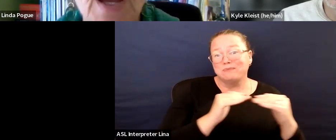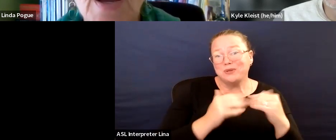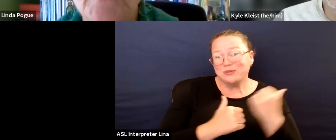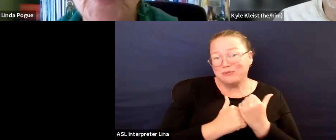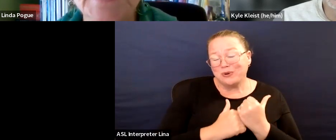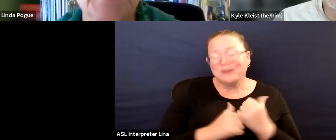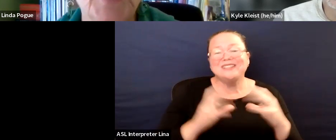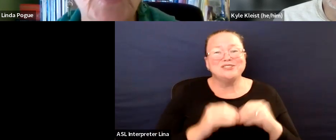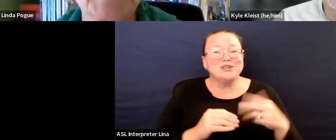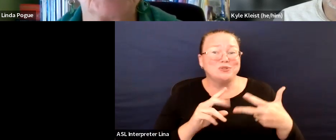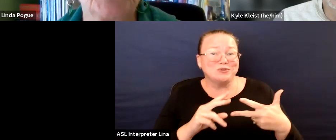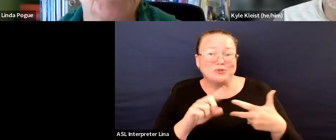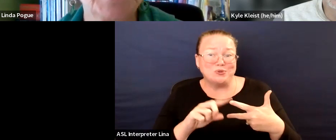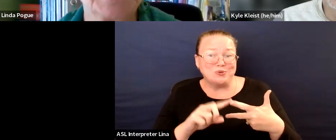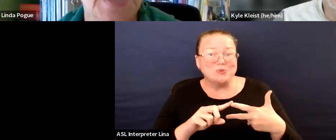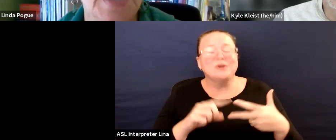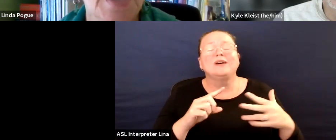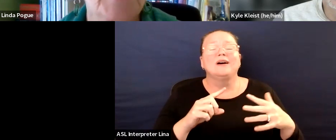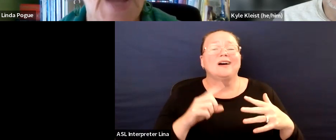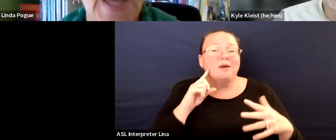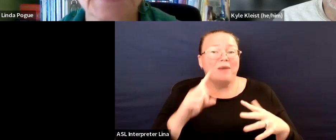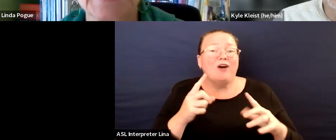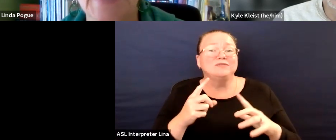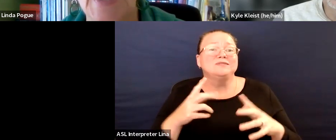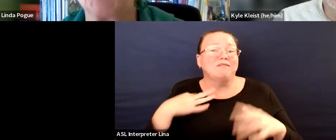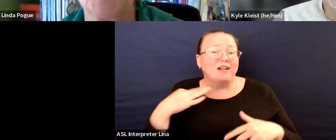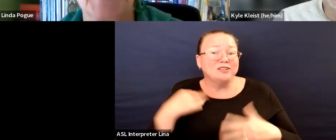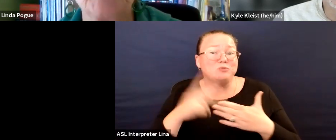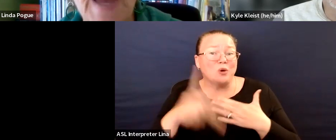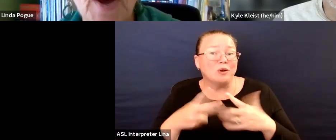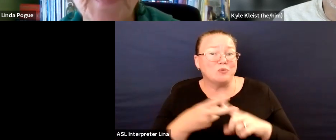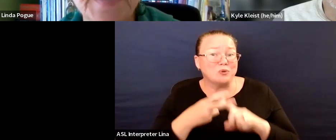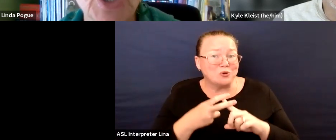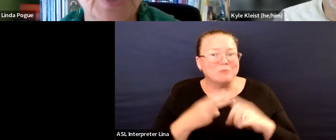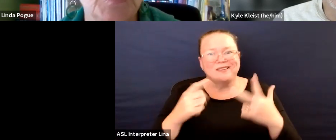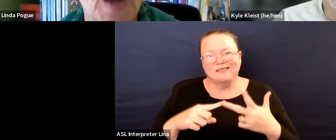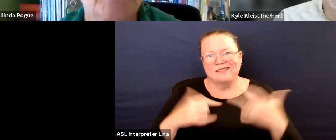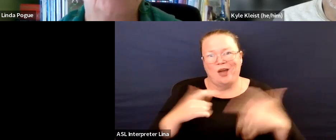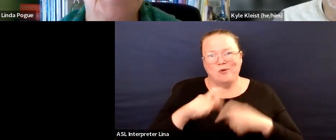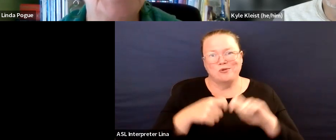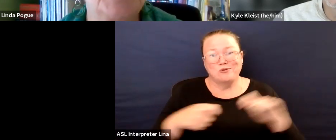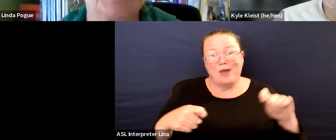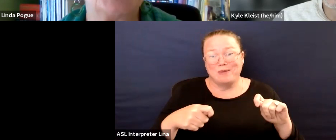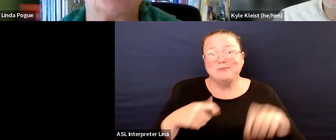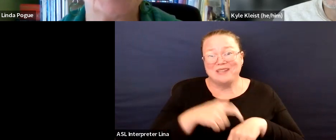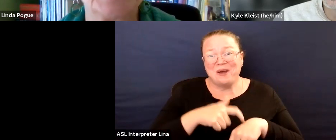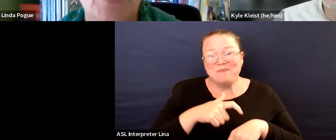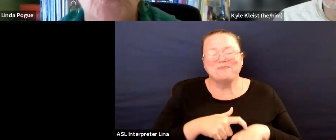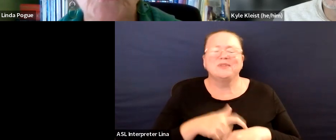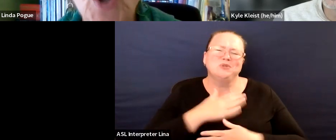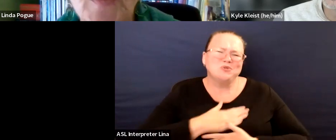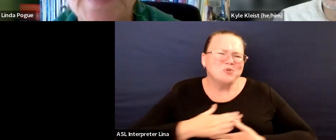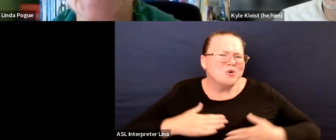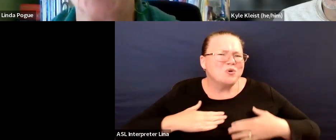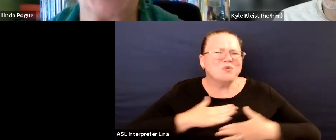about volunteer programs and recruitment at this our wrap-up session. Really enjoyed